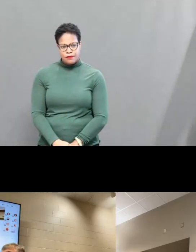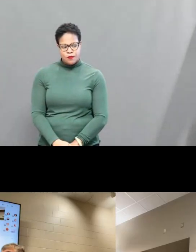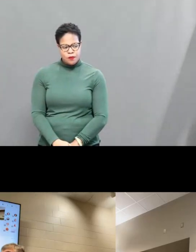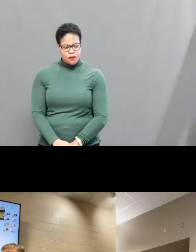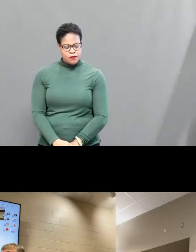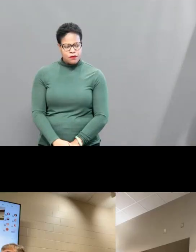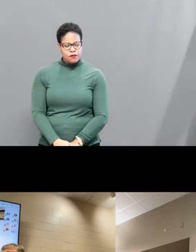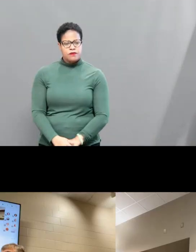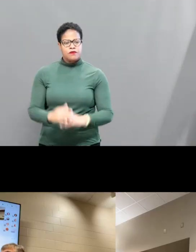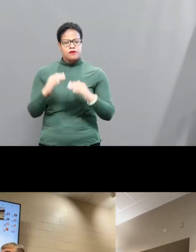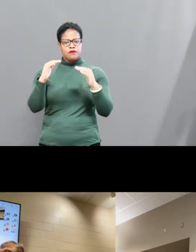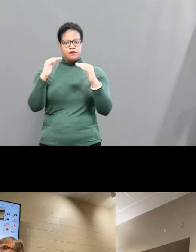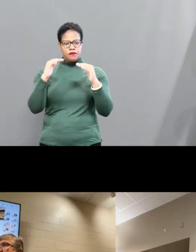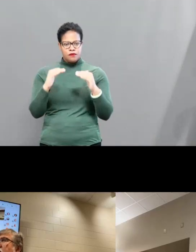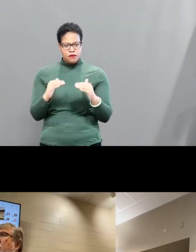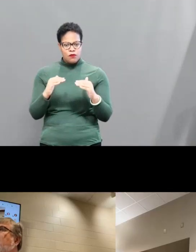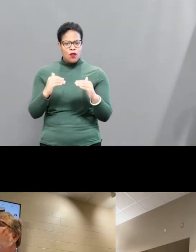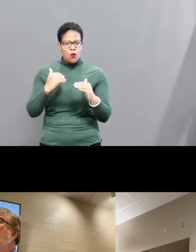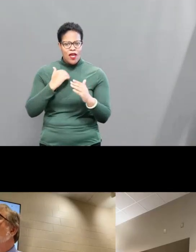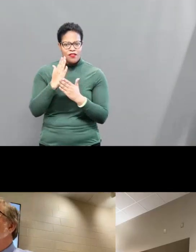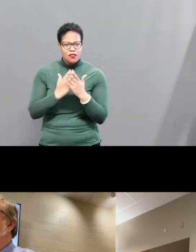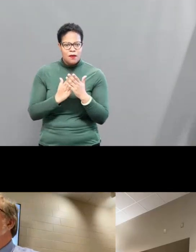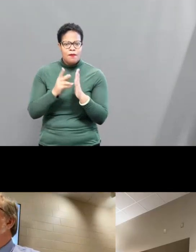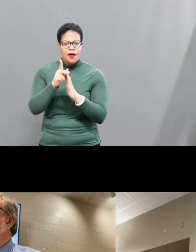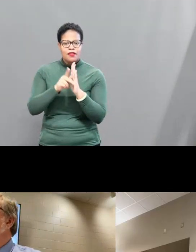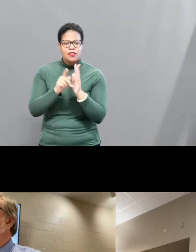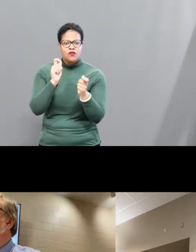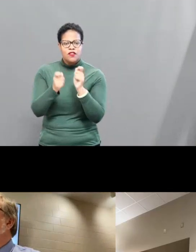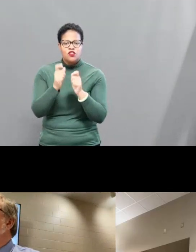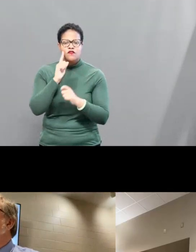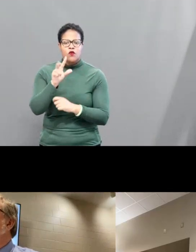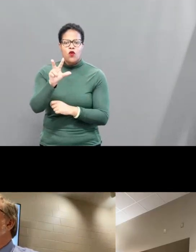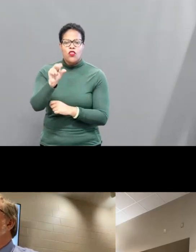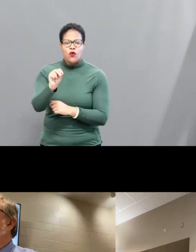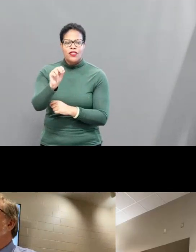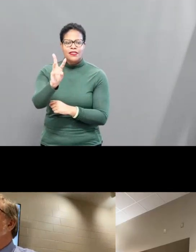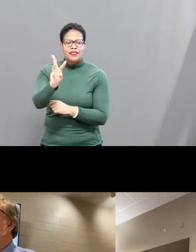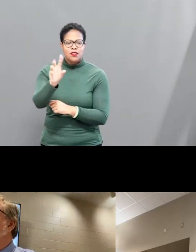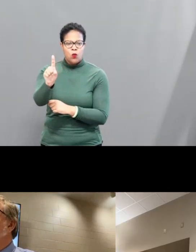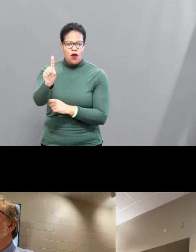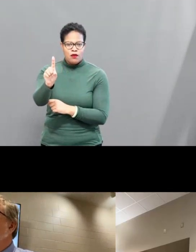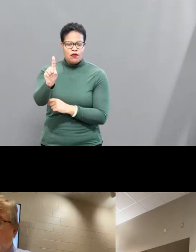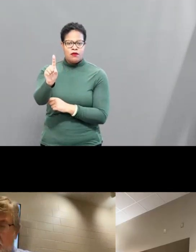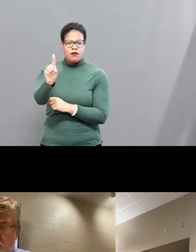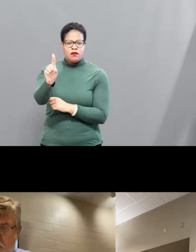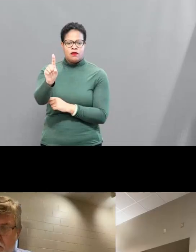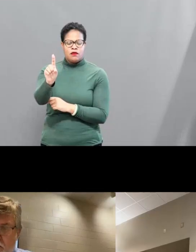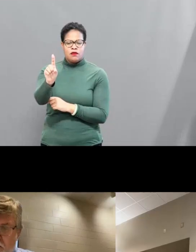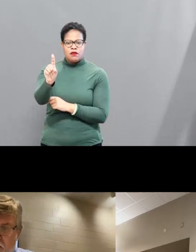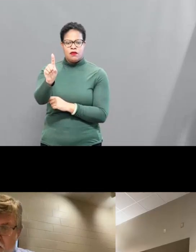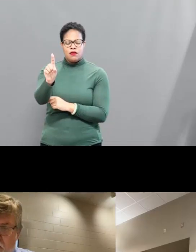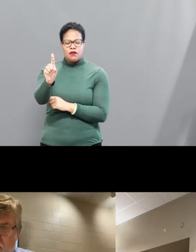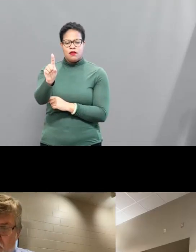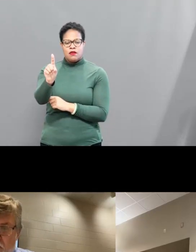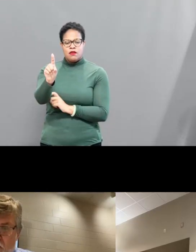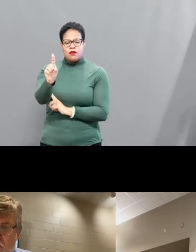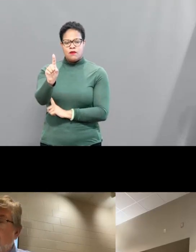And then we have some policy revisions for 3061. And this has been updated.